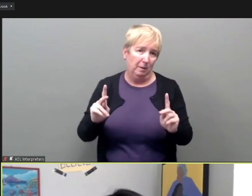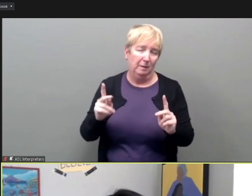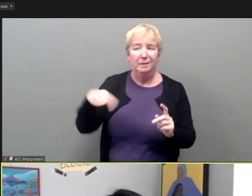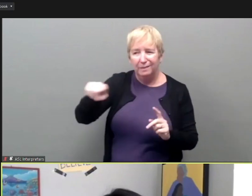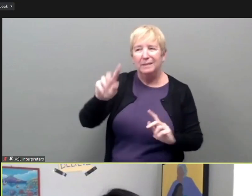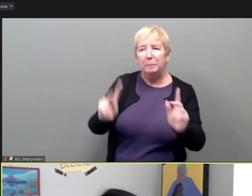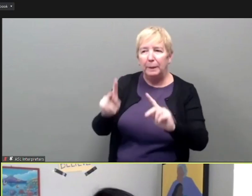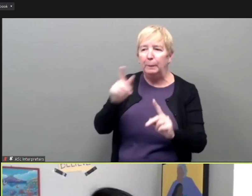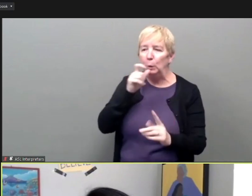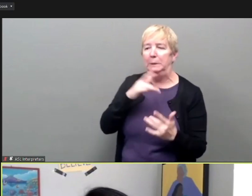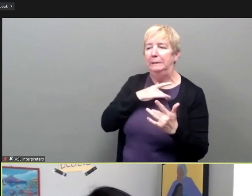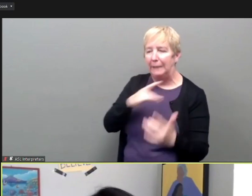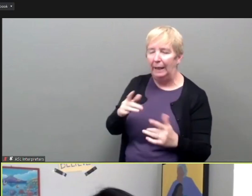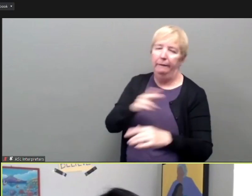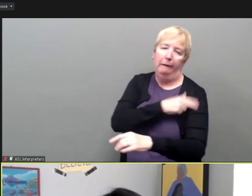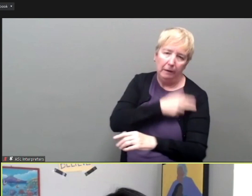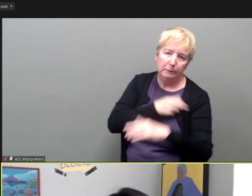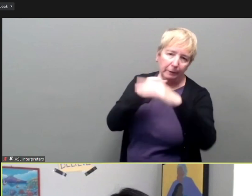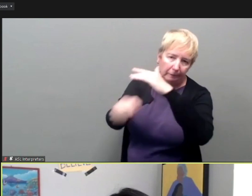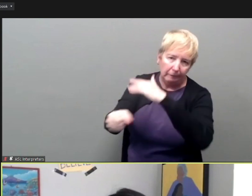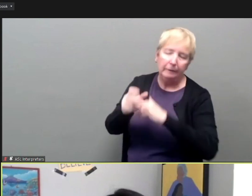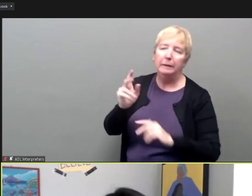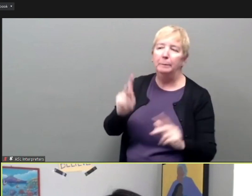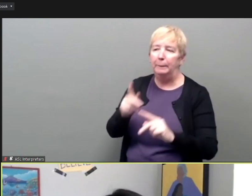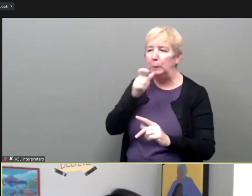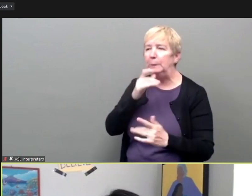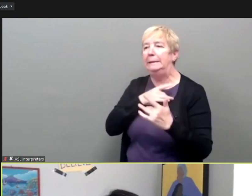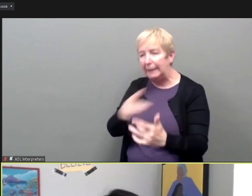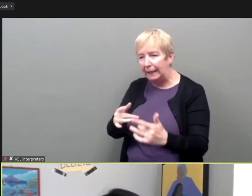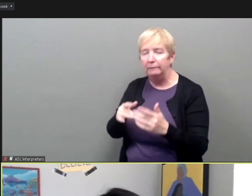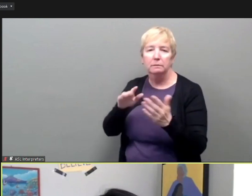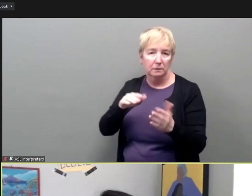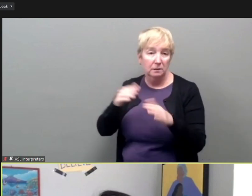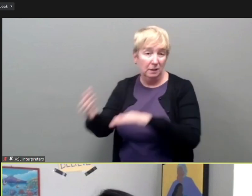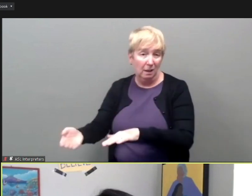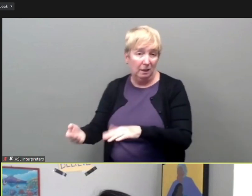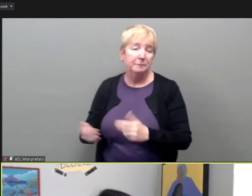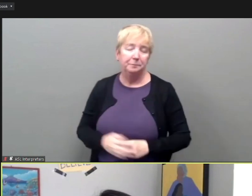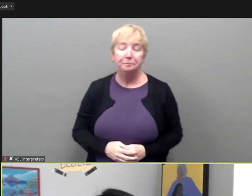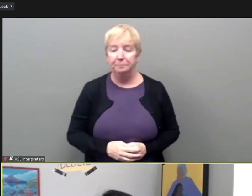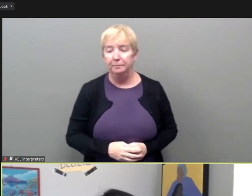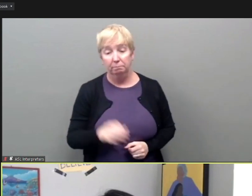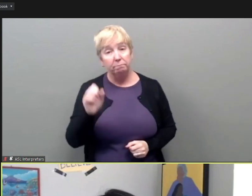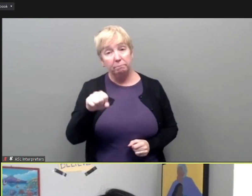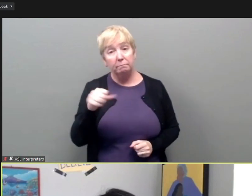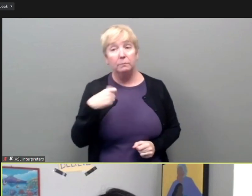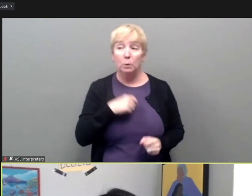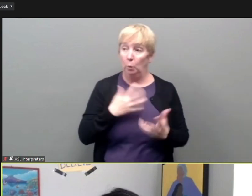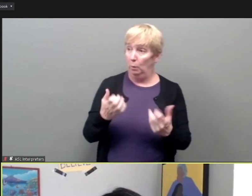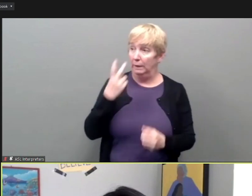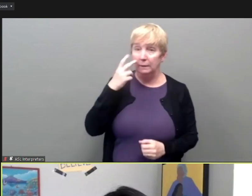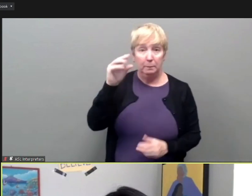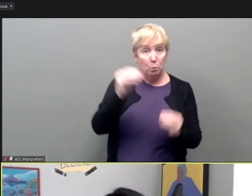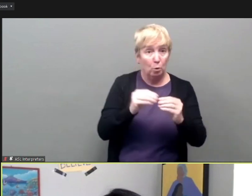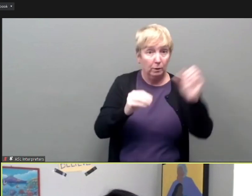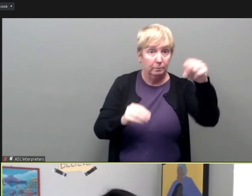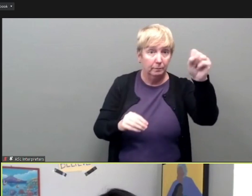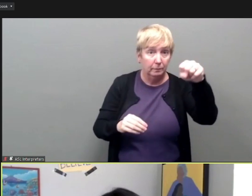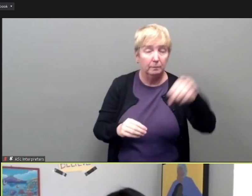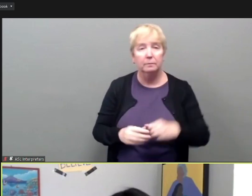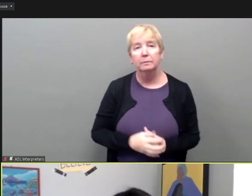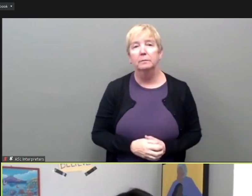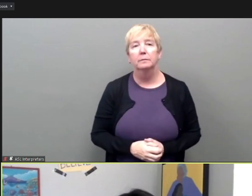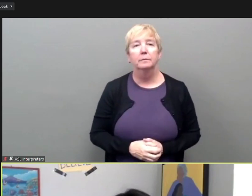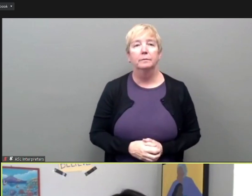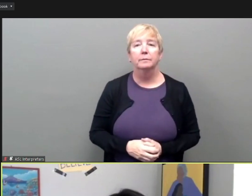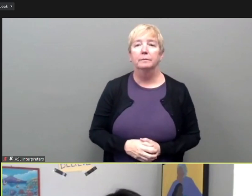deaths. So the older you are, the more chance you have for that. So yeah, we want to see more. And like David said, we